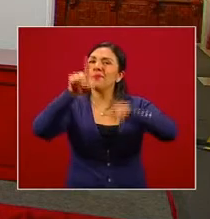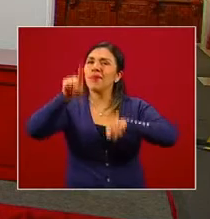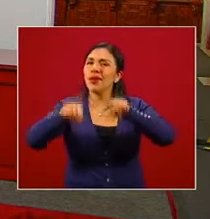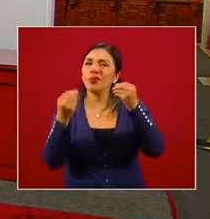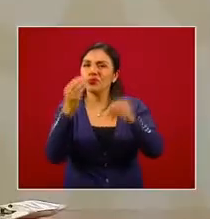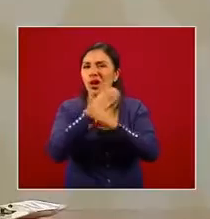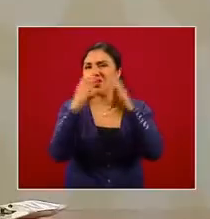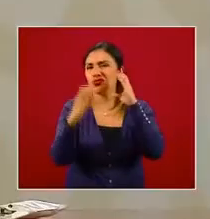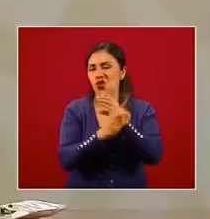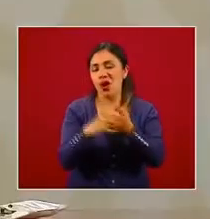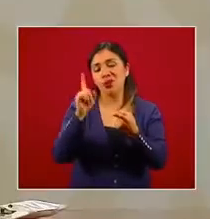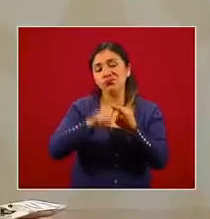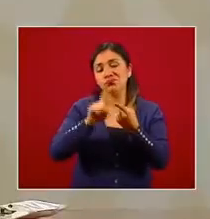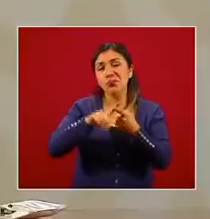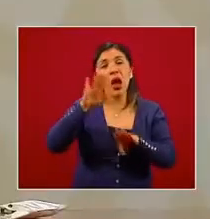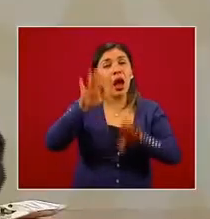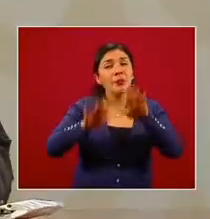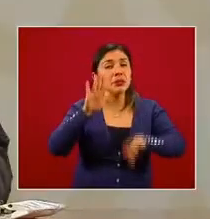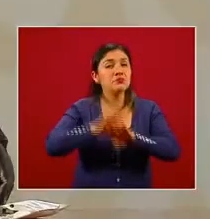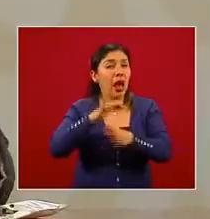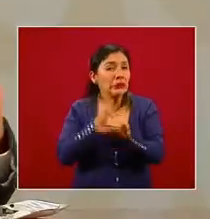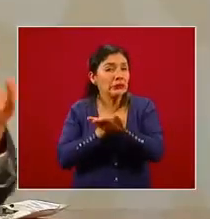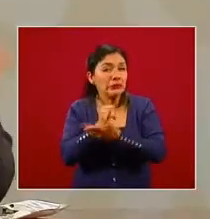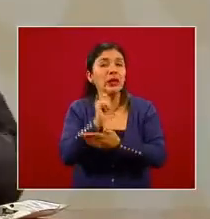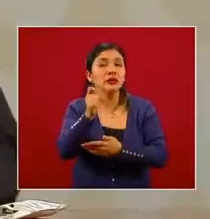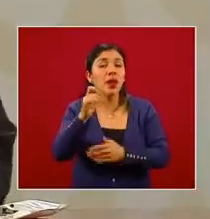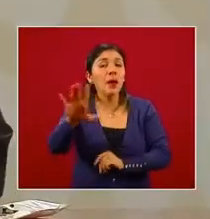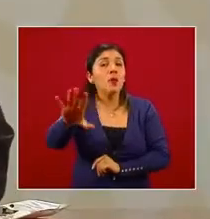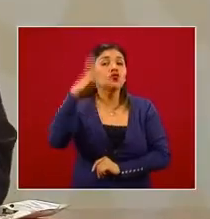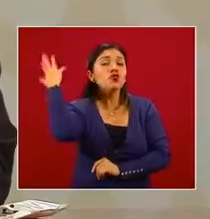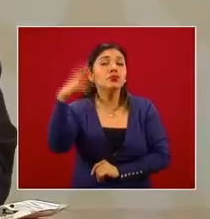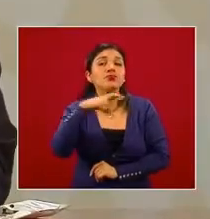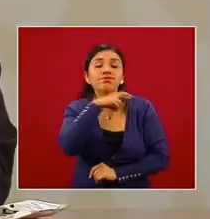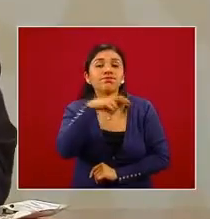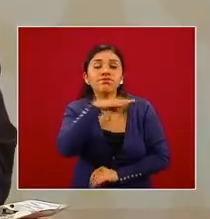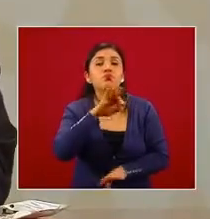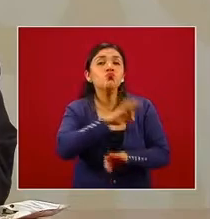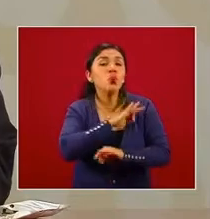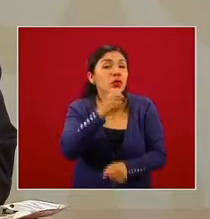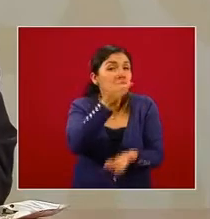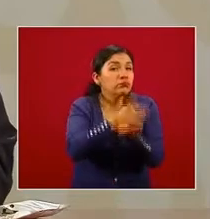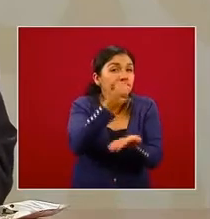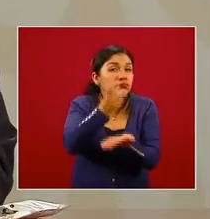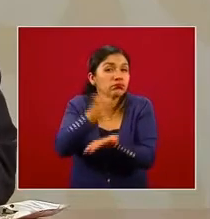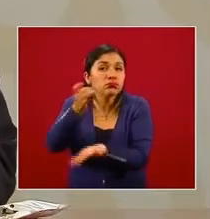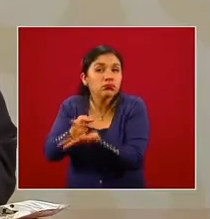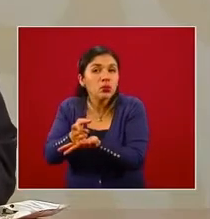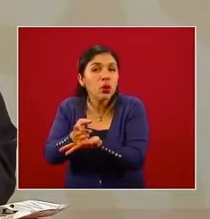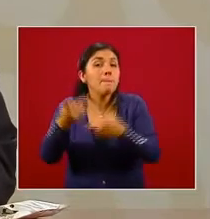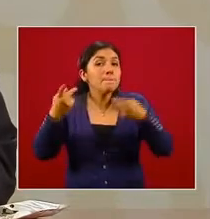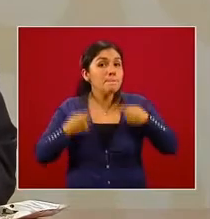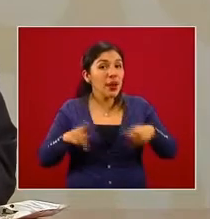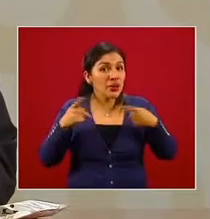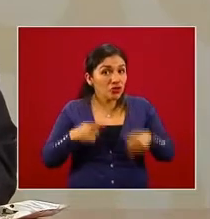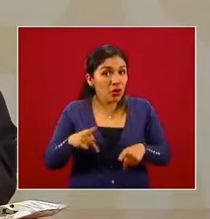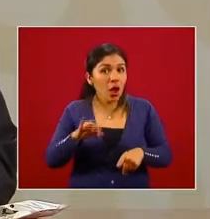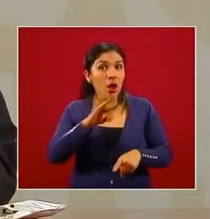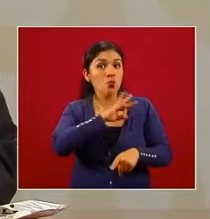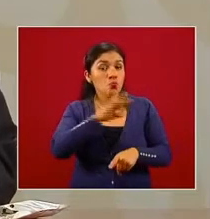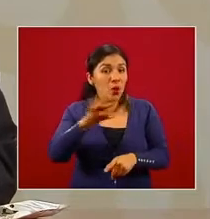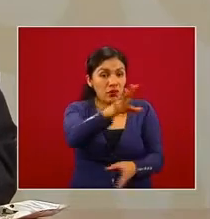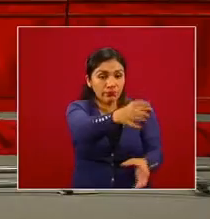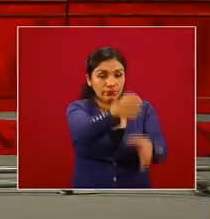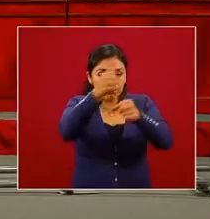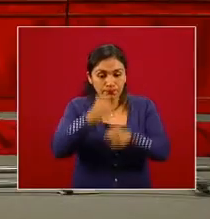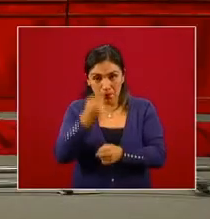will it be? This depends on a number of factors, including how quickly we can identify